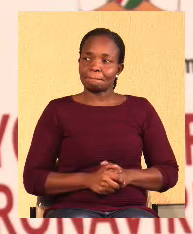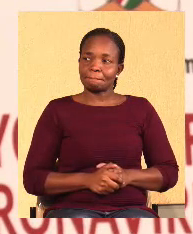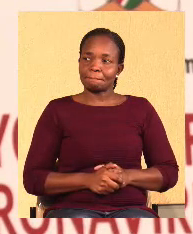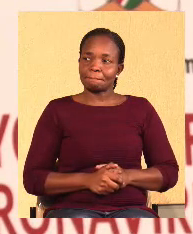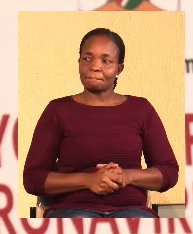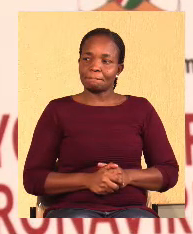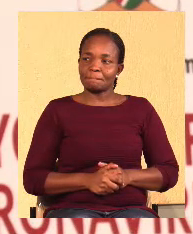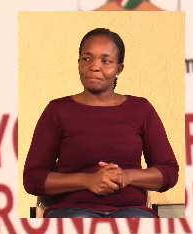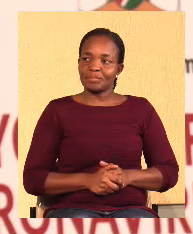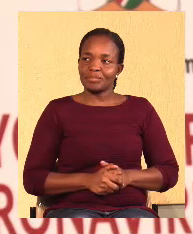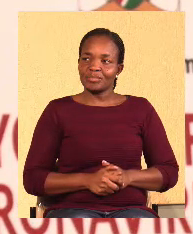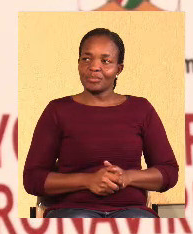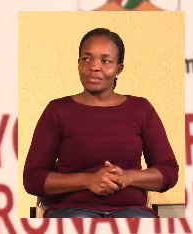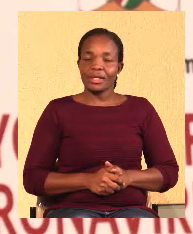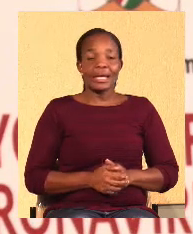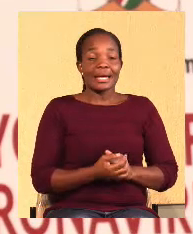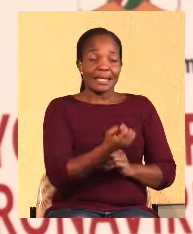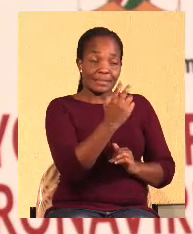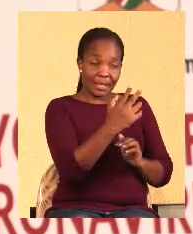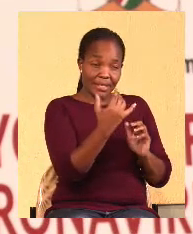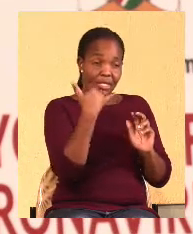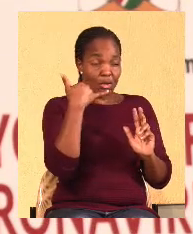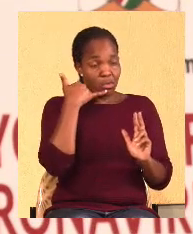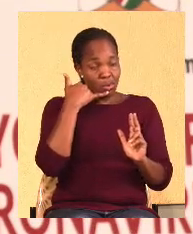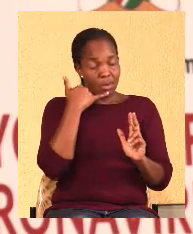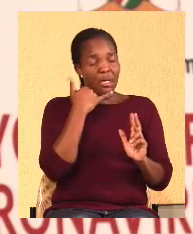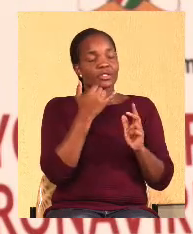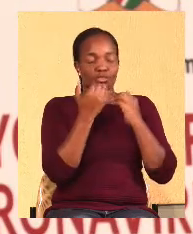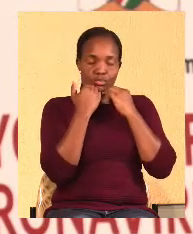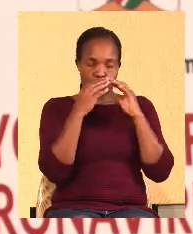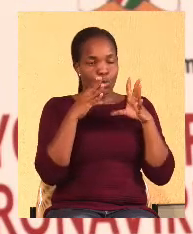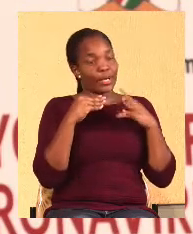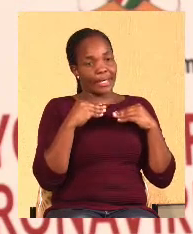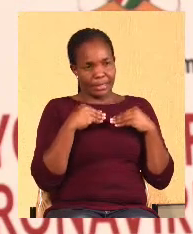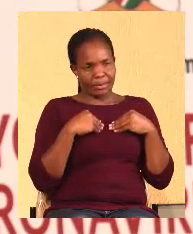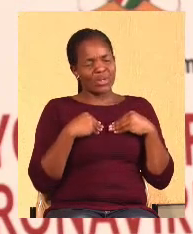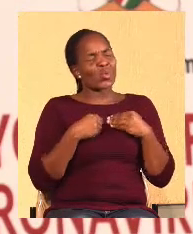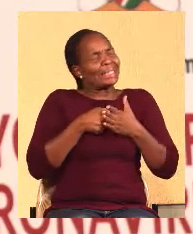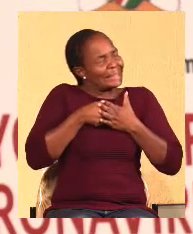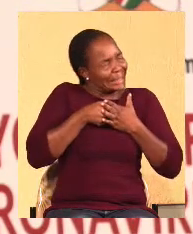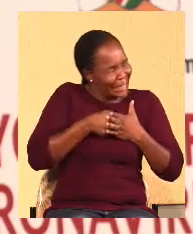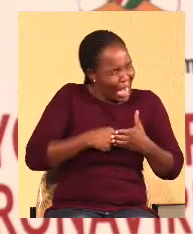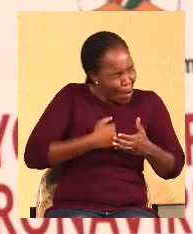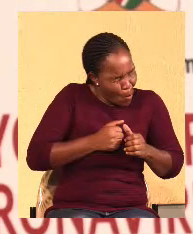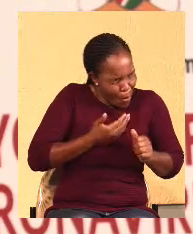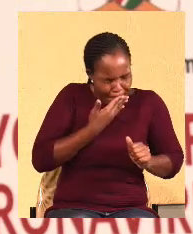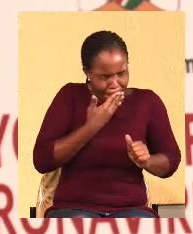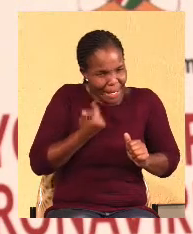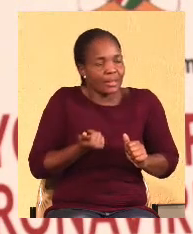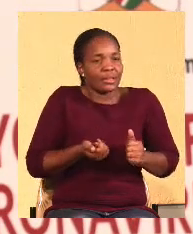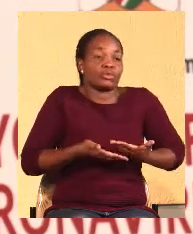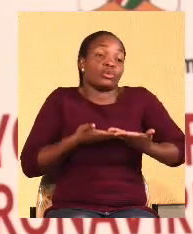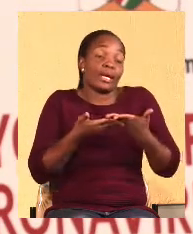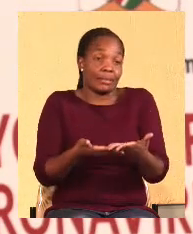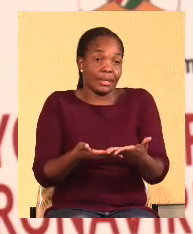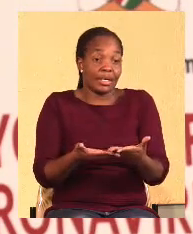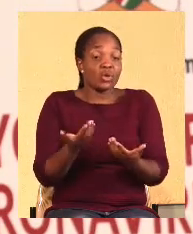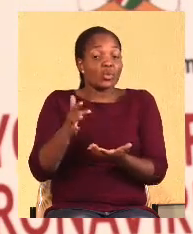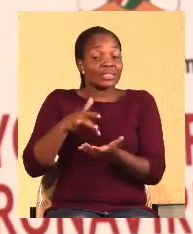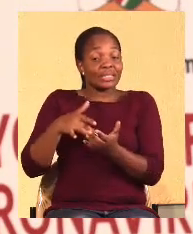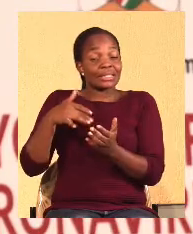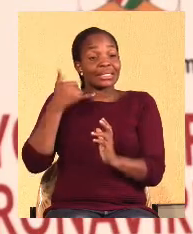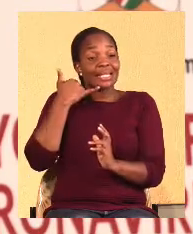emphasize that we value each caller. We assist to the best of our abilities. We are at the call center because of